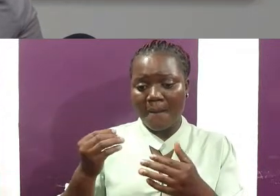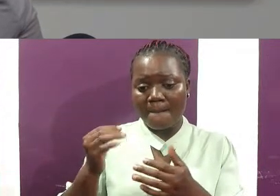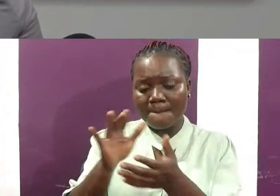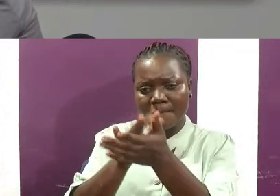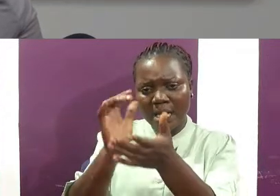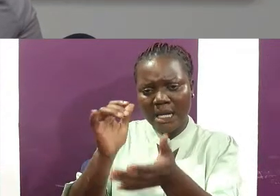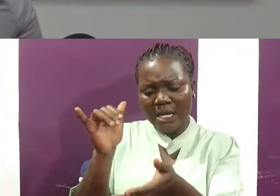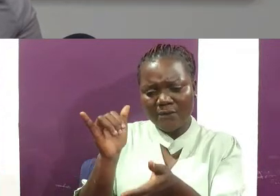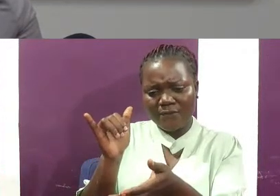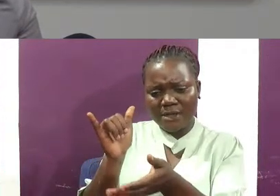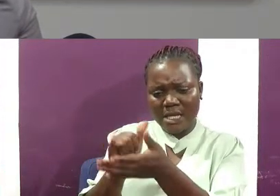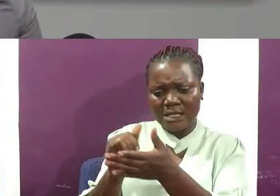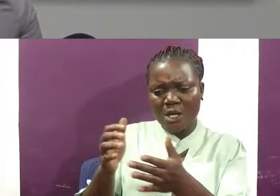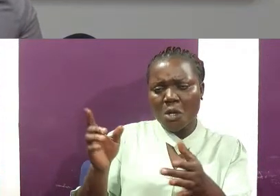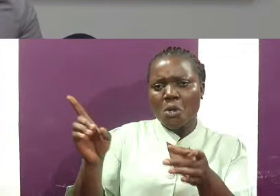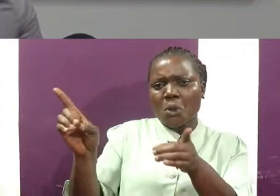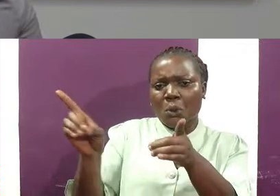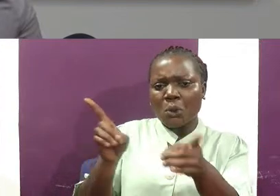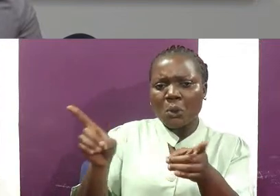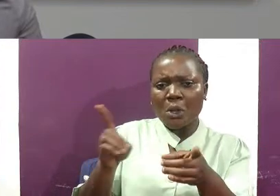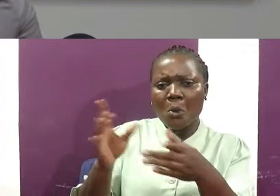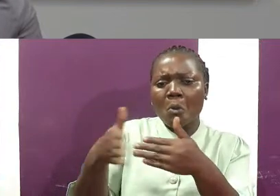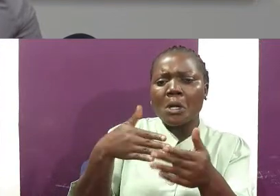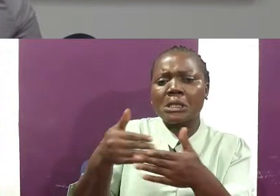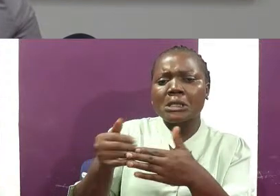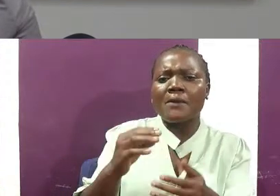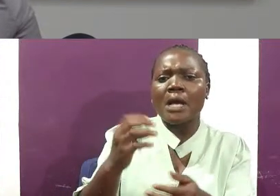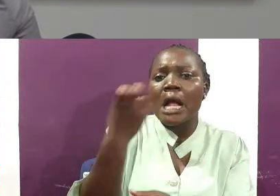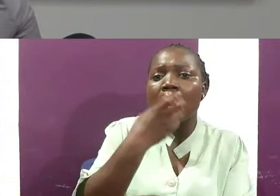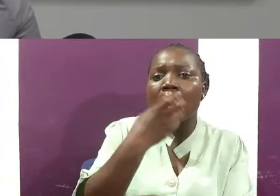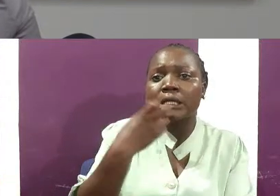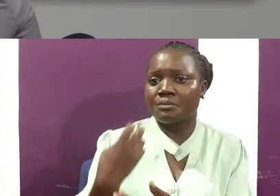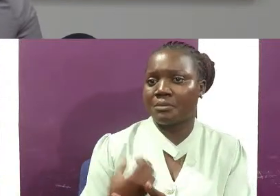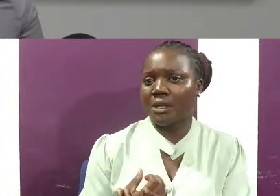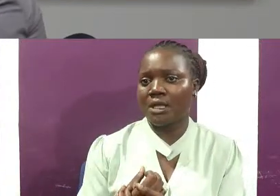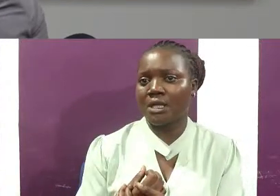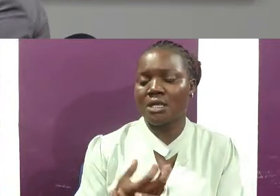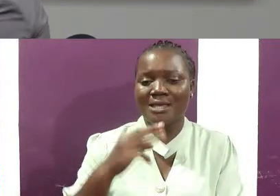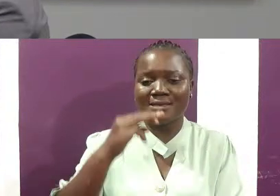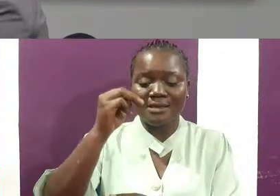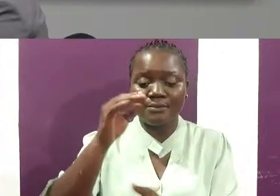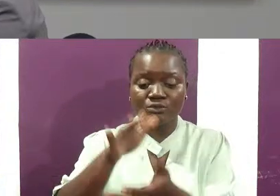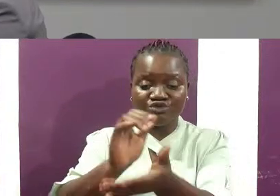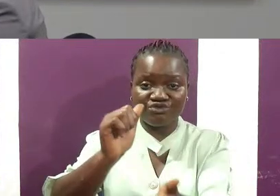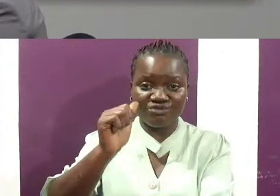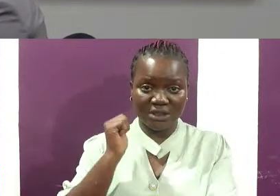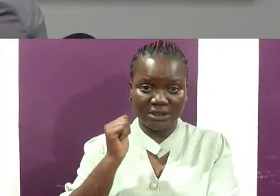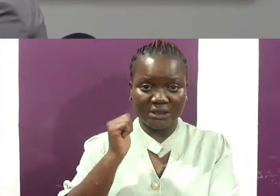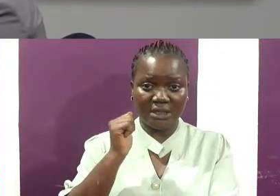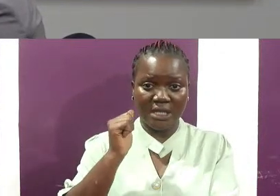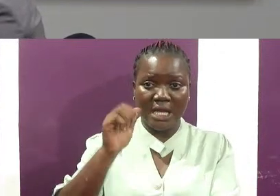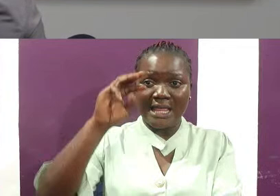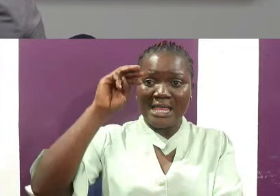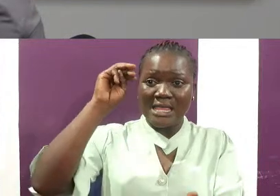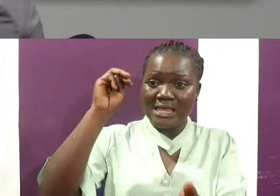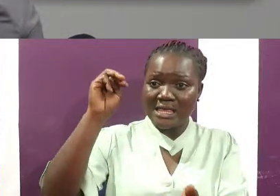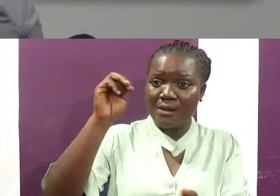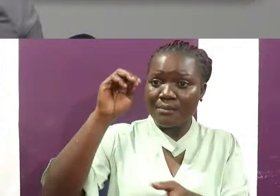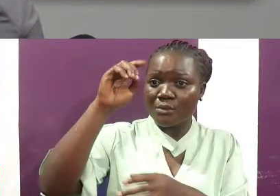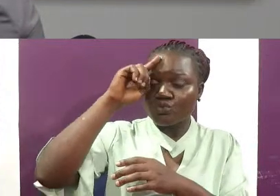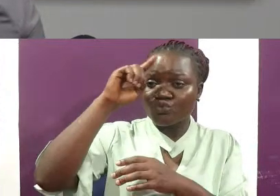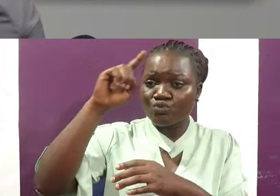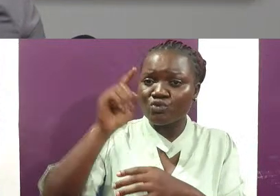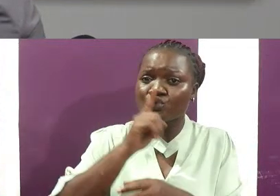in doing, biblically speaking. Yeah. But they didn't trust it because what they assumed was happening was, I know